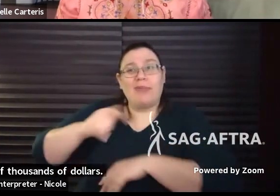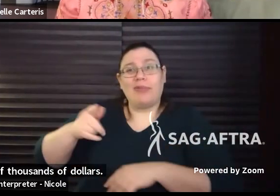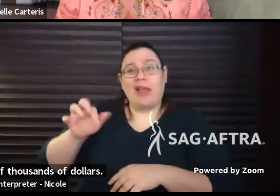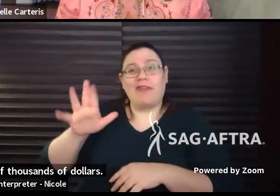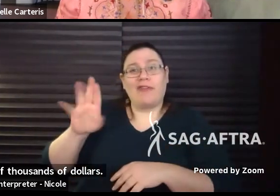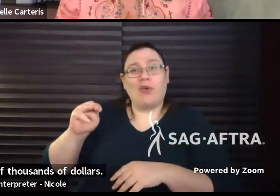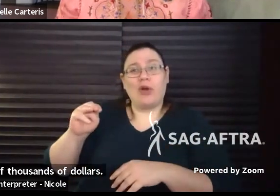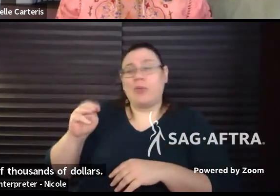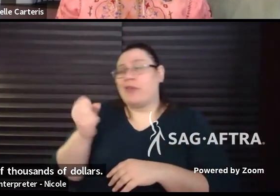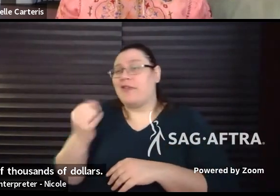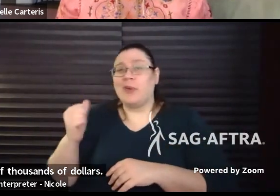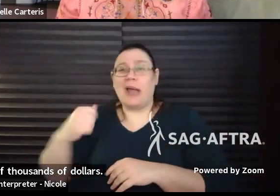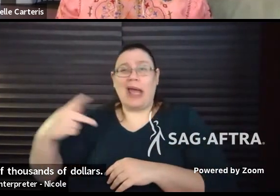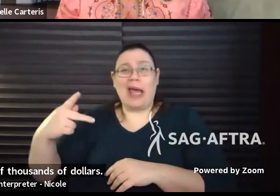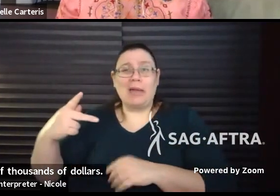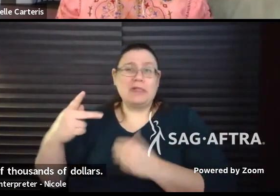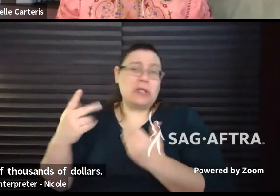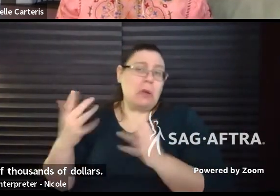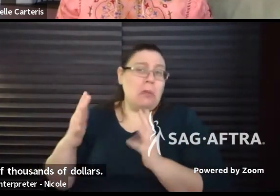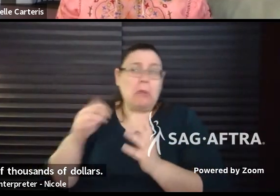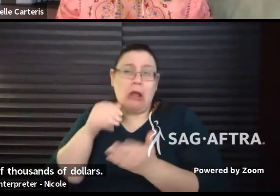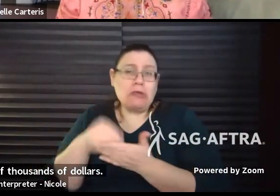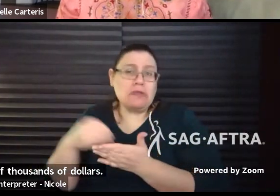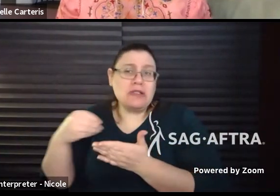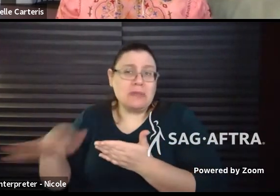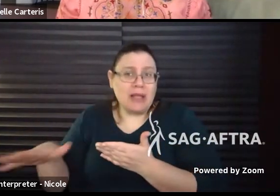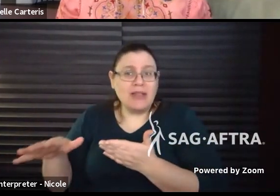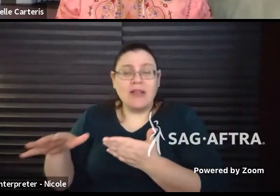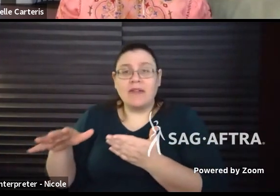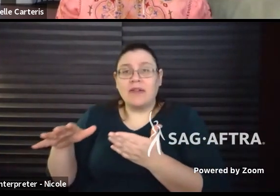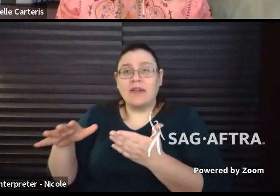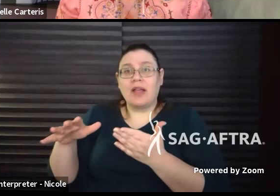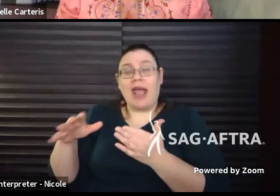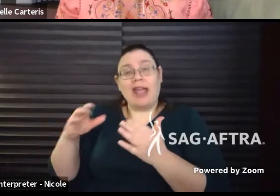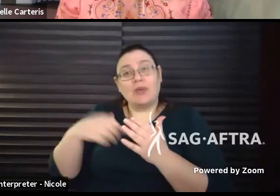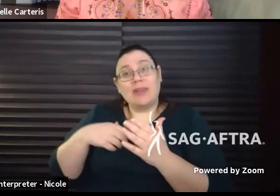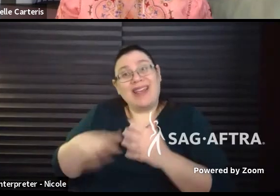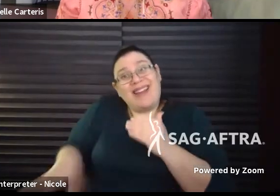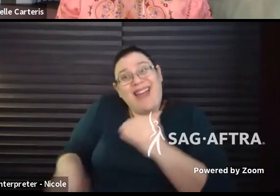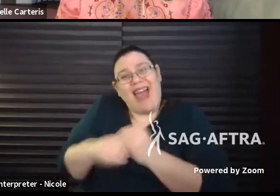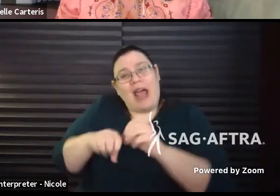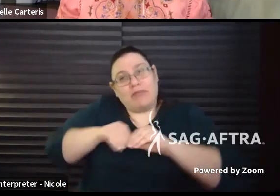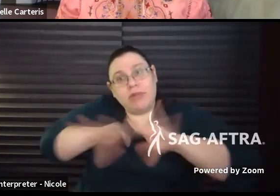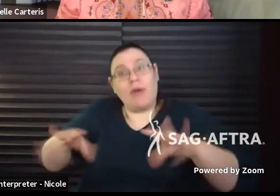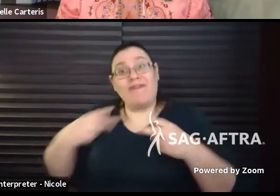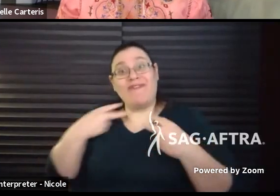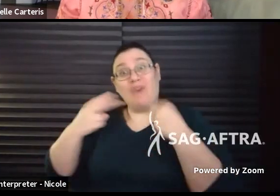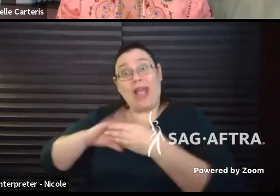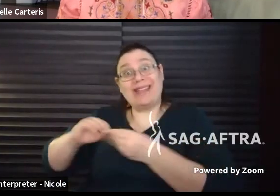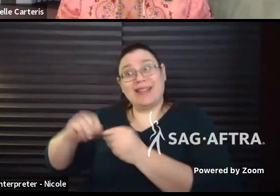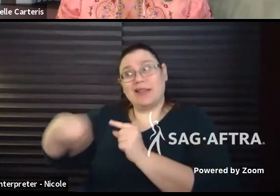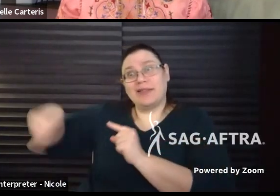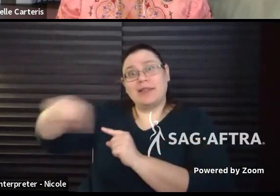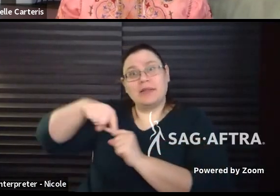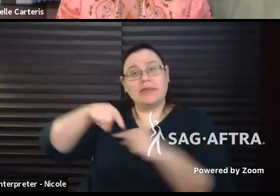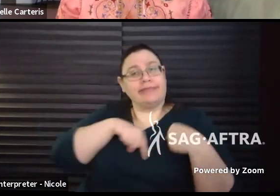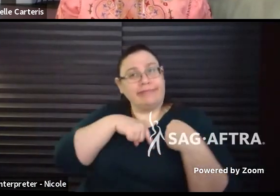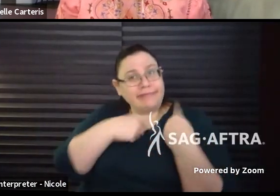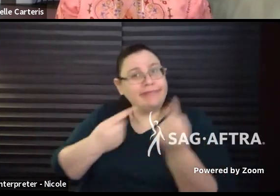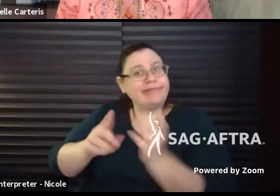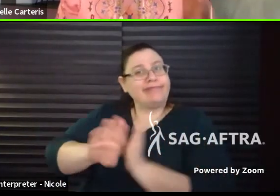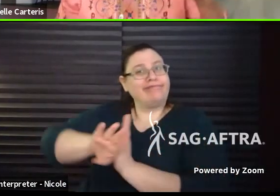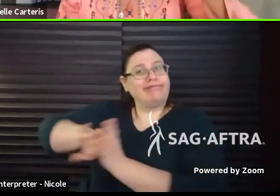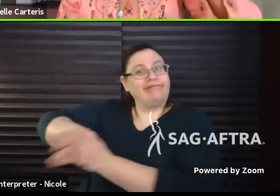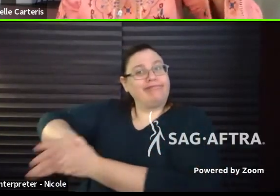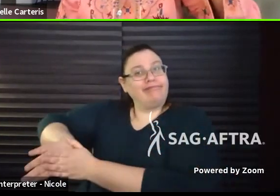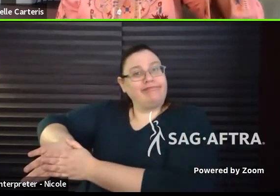apps, and have people, amplify voices that previously were definitely not getting that same spotlight.